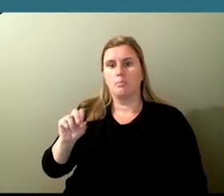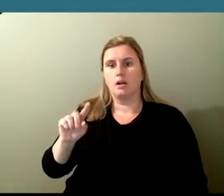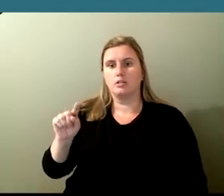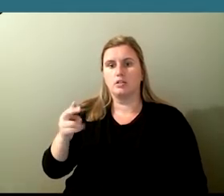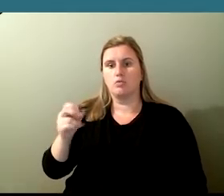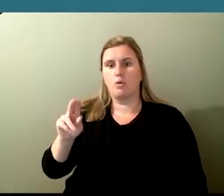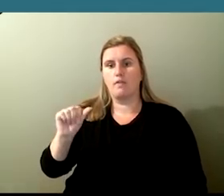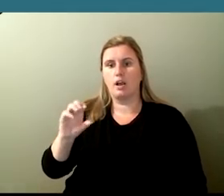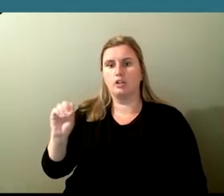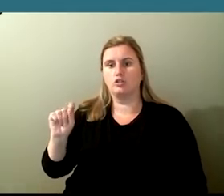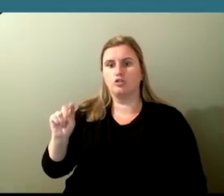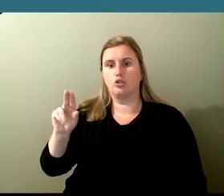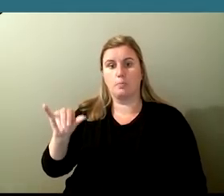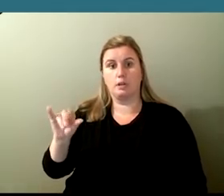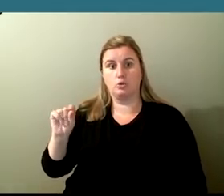in 2012, they